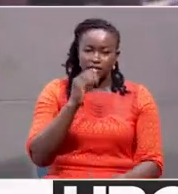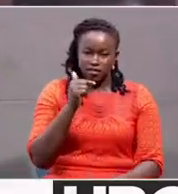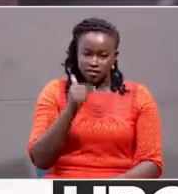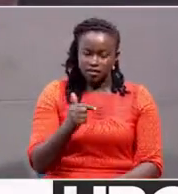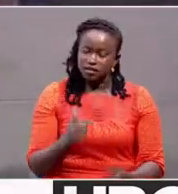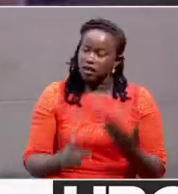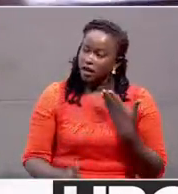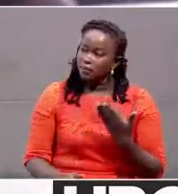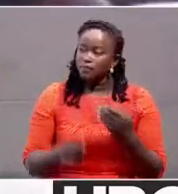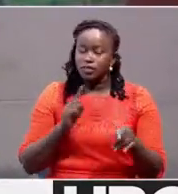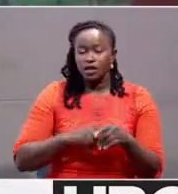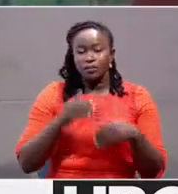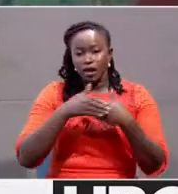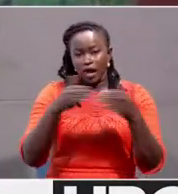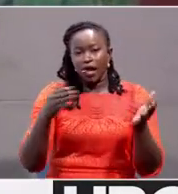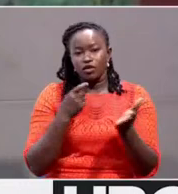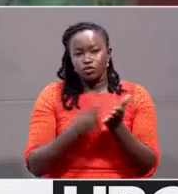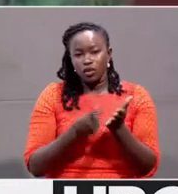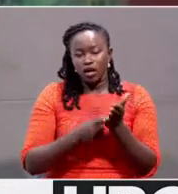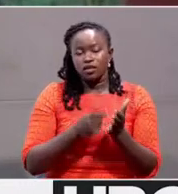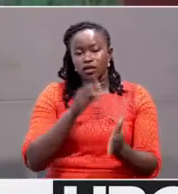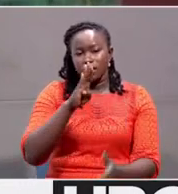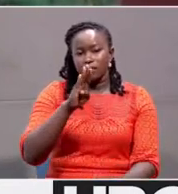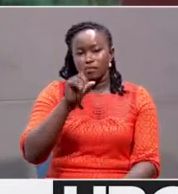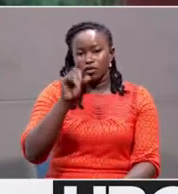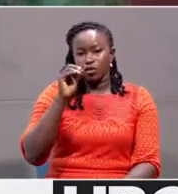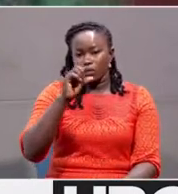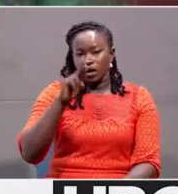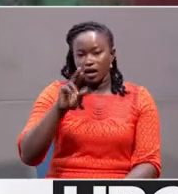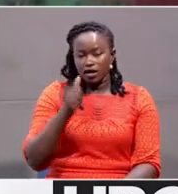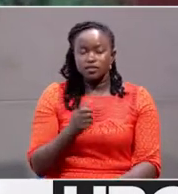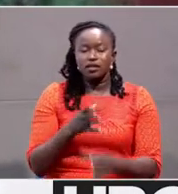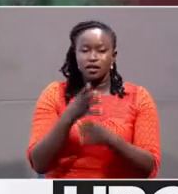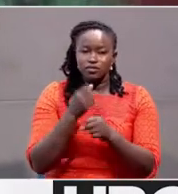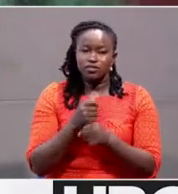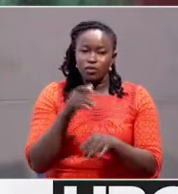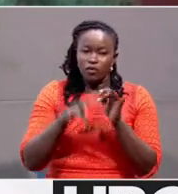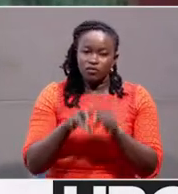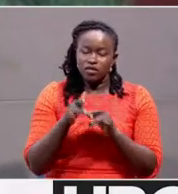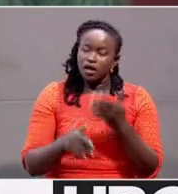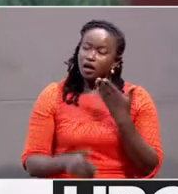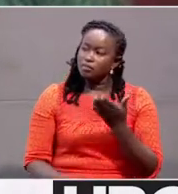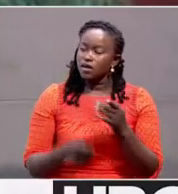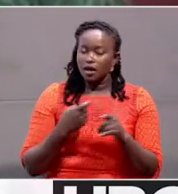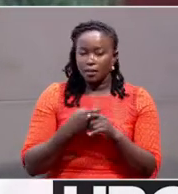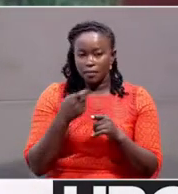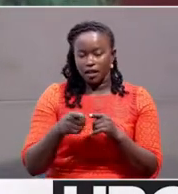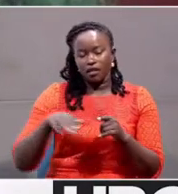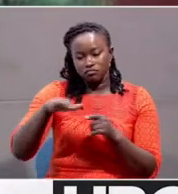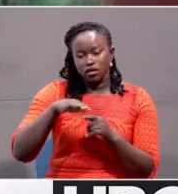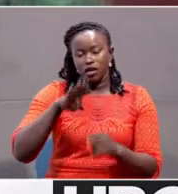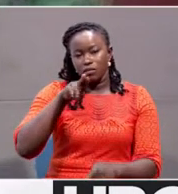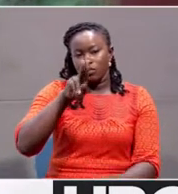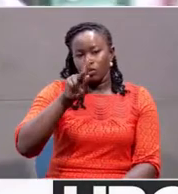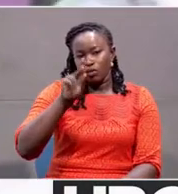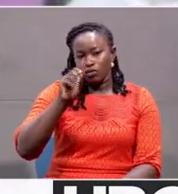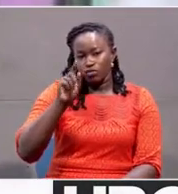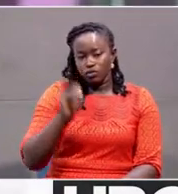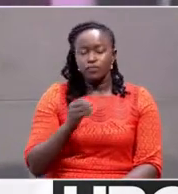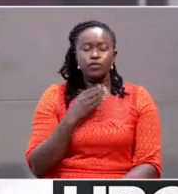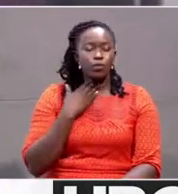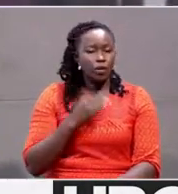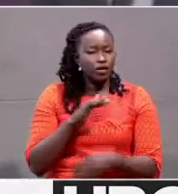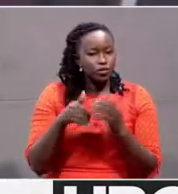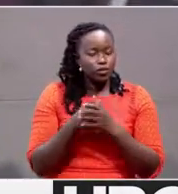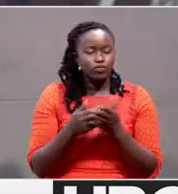presiding over the opening of the Uganda Bloggers Association offices in Bukoto near Kampala. The minister wants bloggers